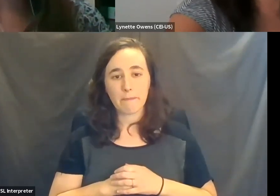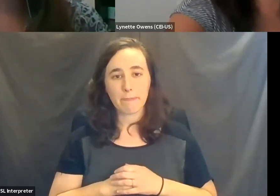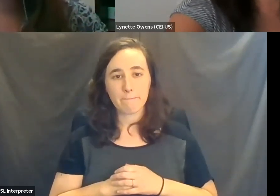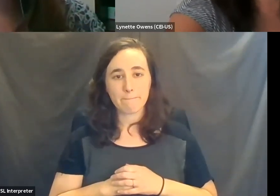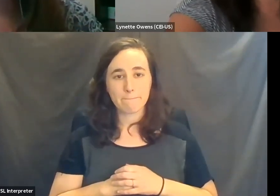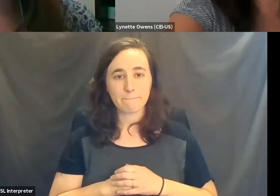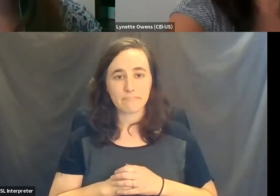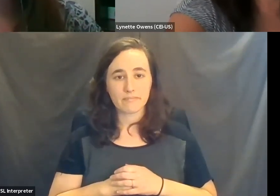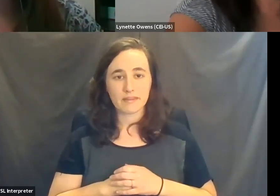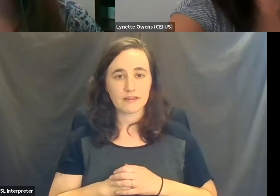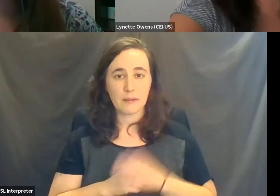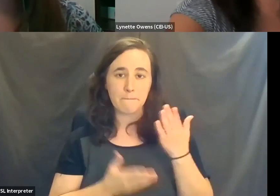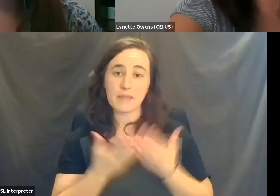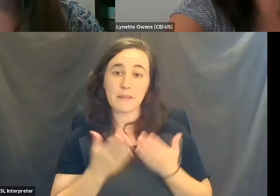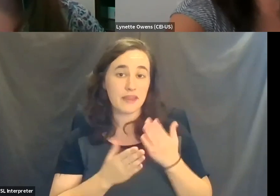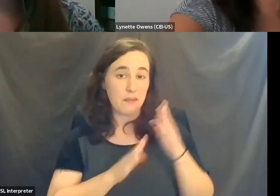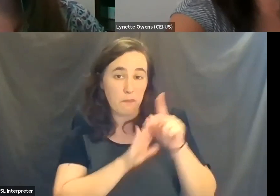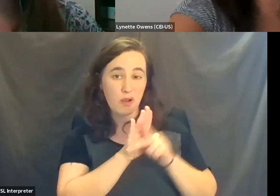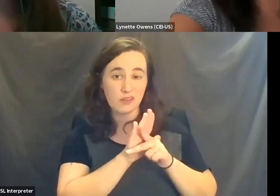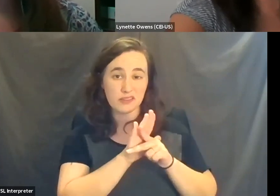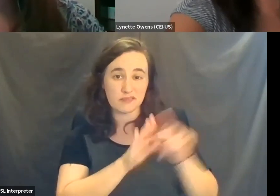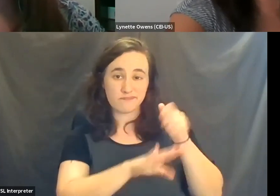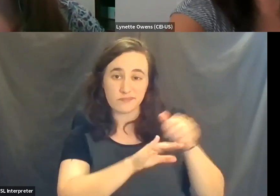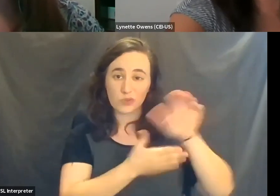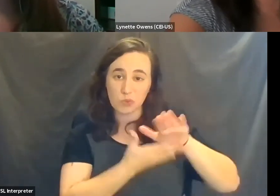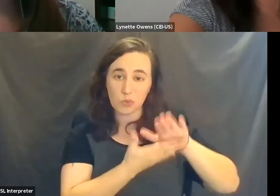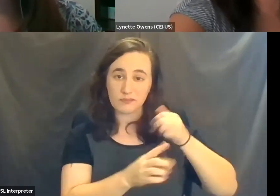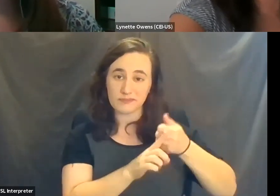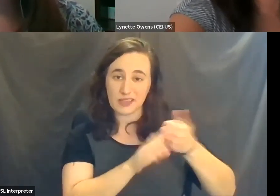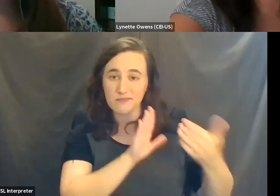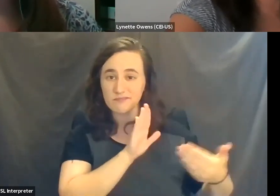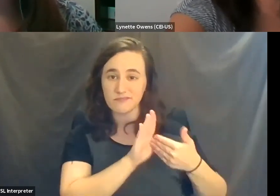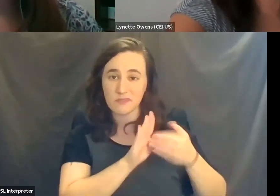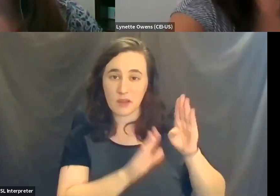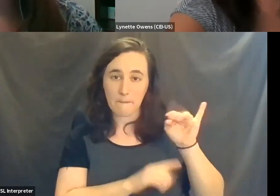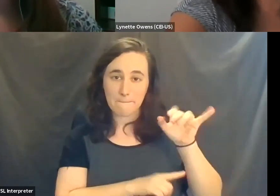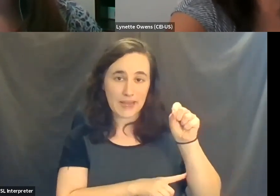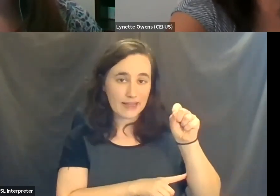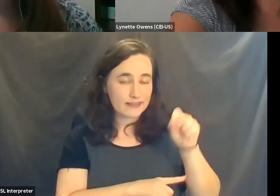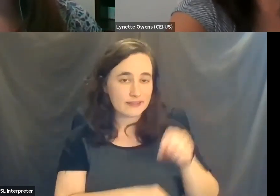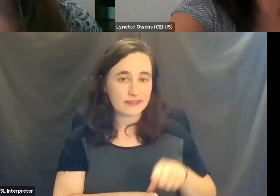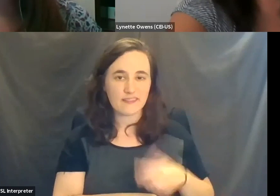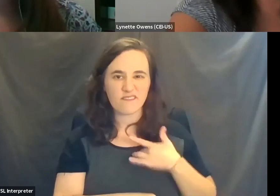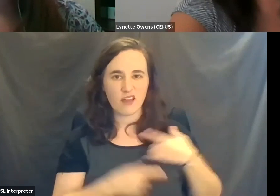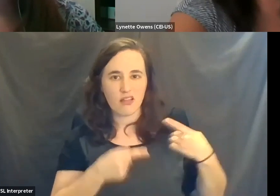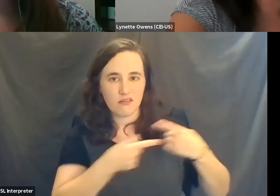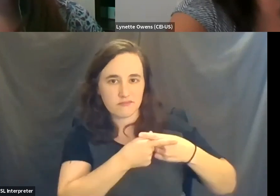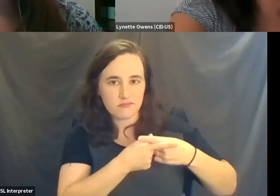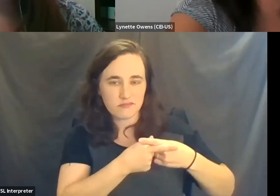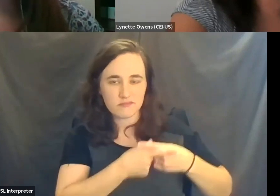biased policies in schools put you at odds with,